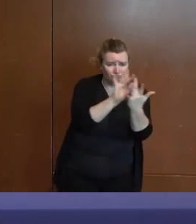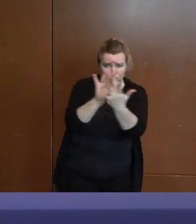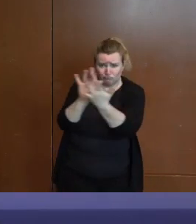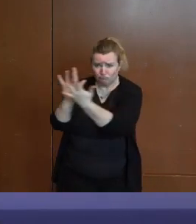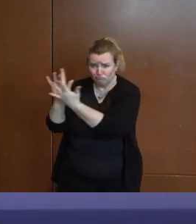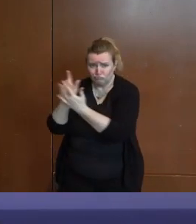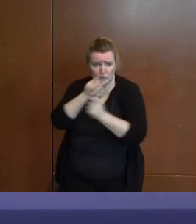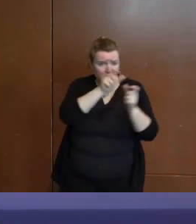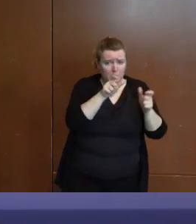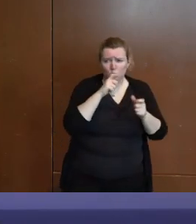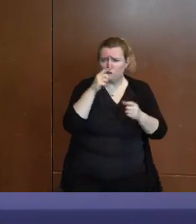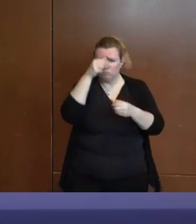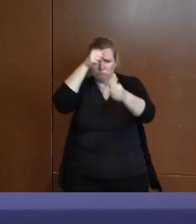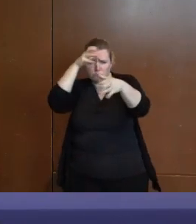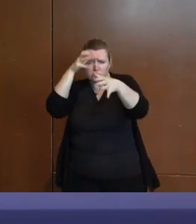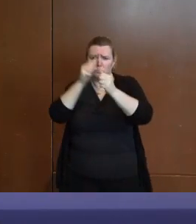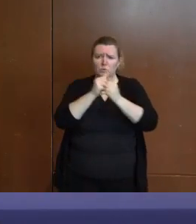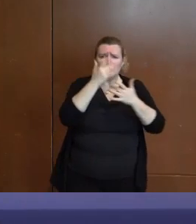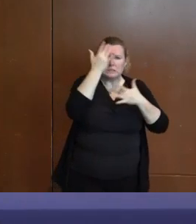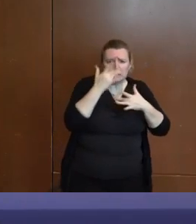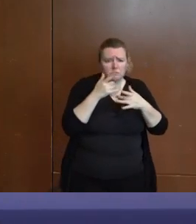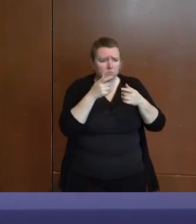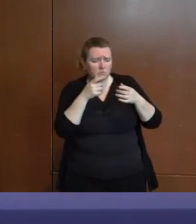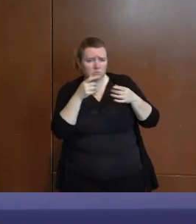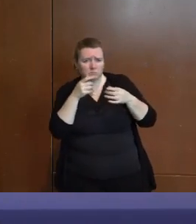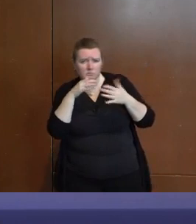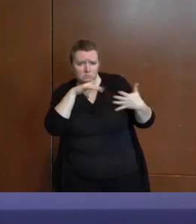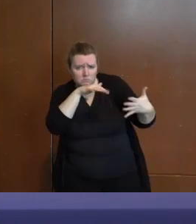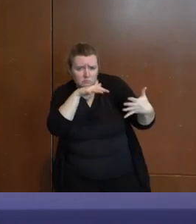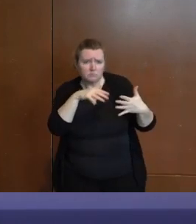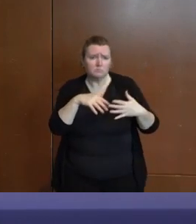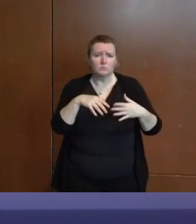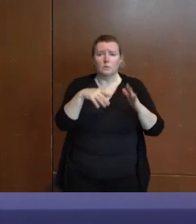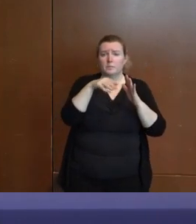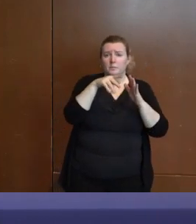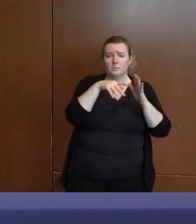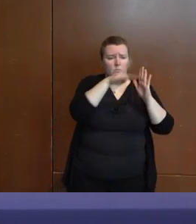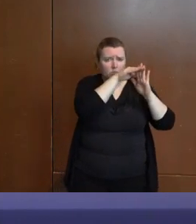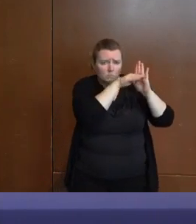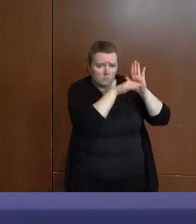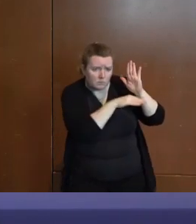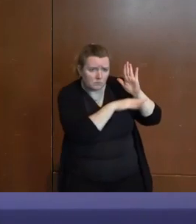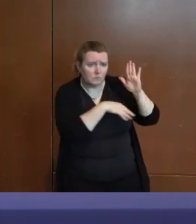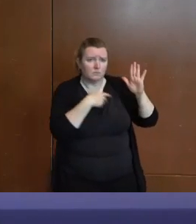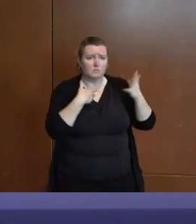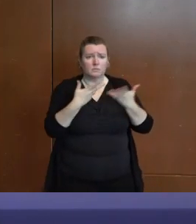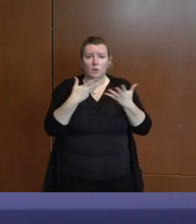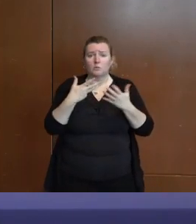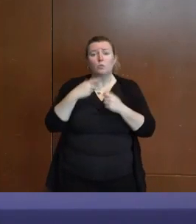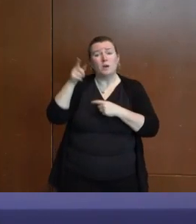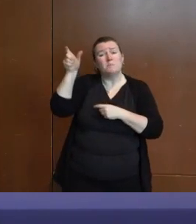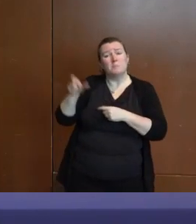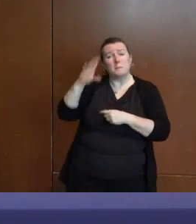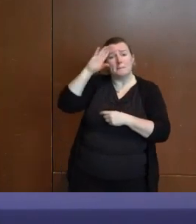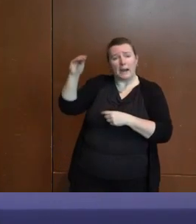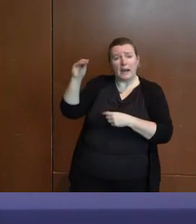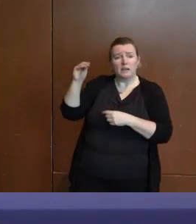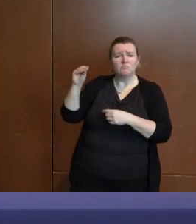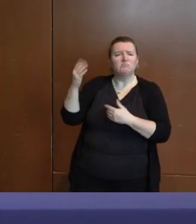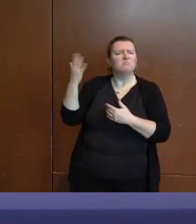I spoke with Ron Klain on Saturday night, who helped oversee the Ebola response for the Obama administration,